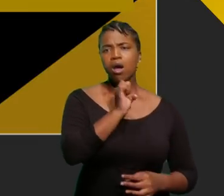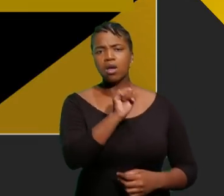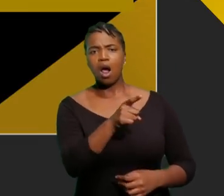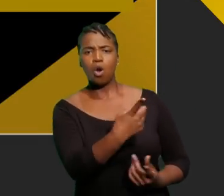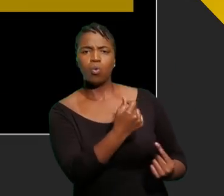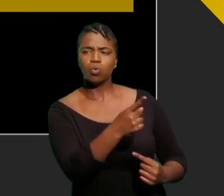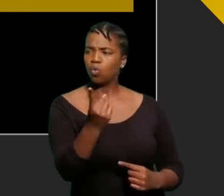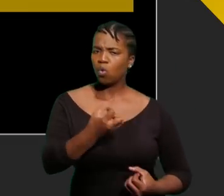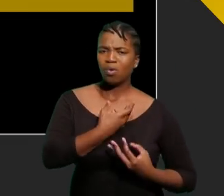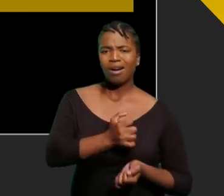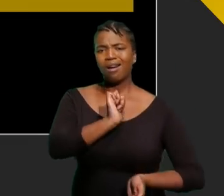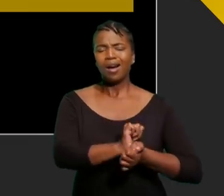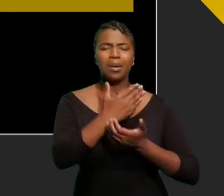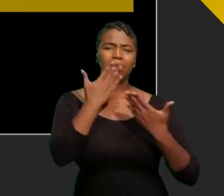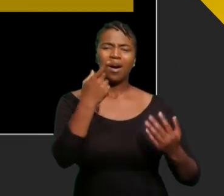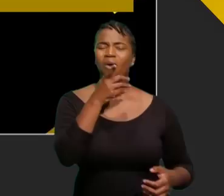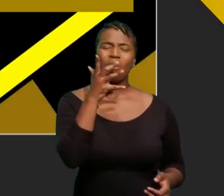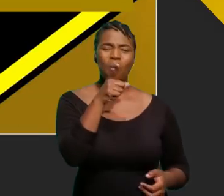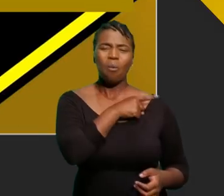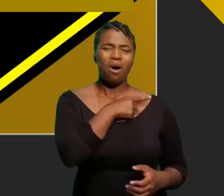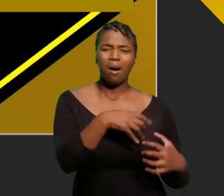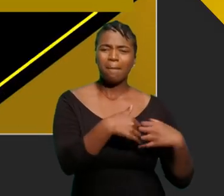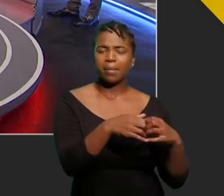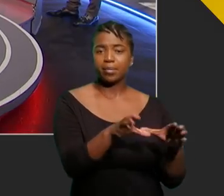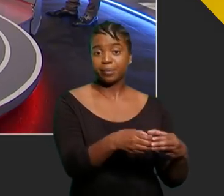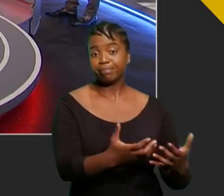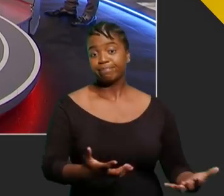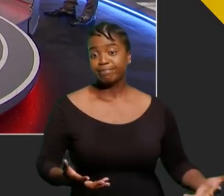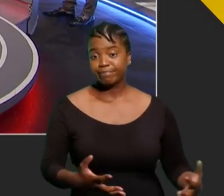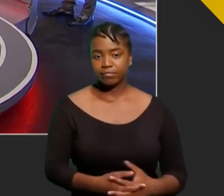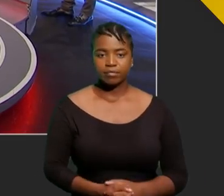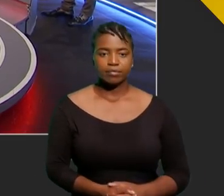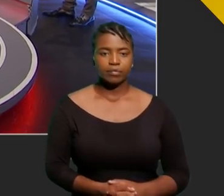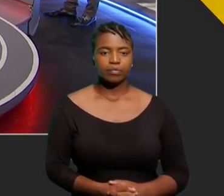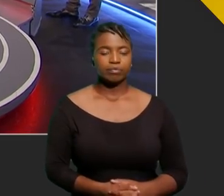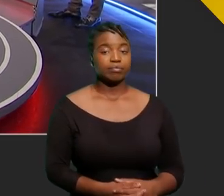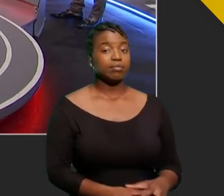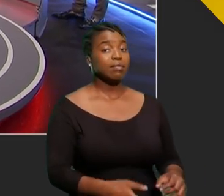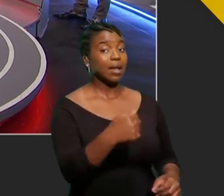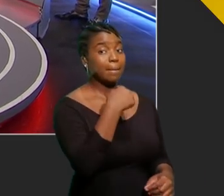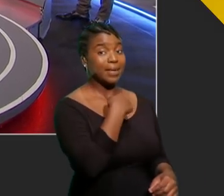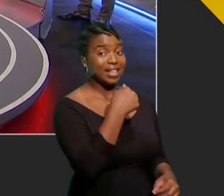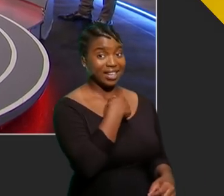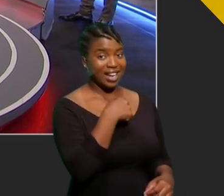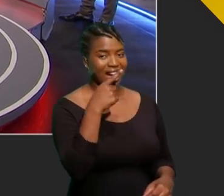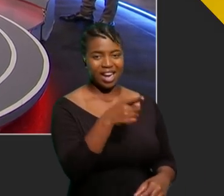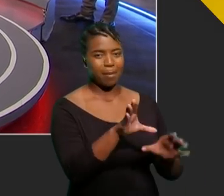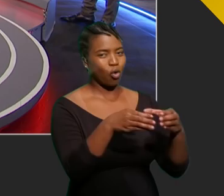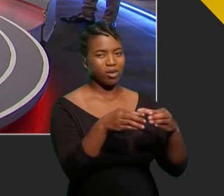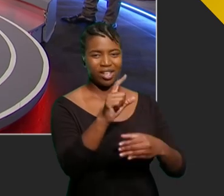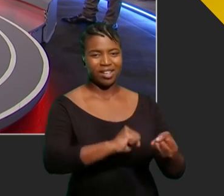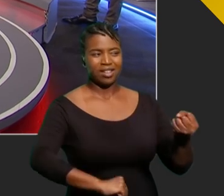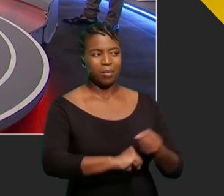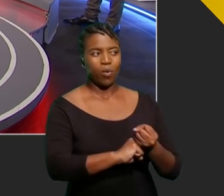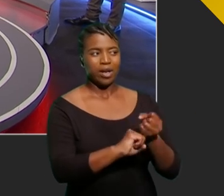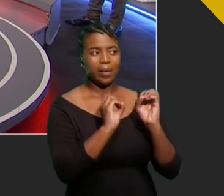arrested. What's the use? Maybe Ariko Salomon, what's the use? Mina ngokuyibona kwami la ma commission nje angihambisani nawo,